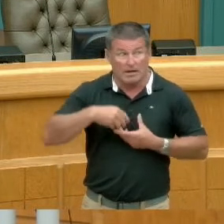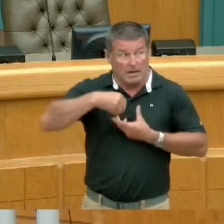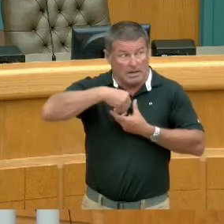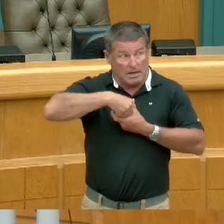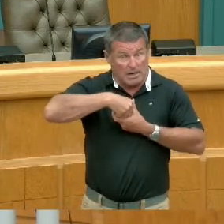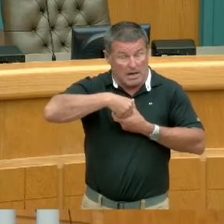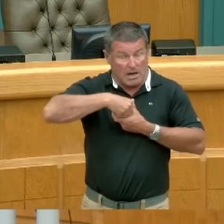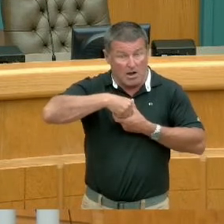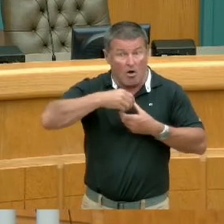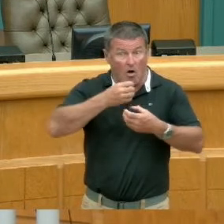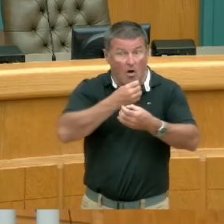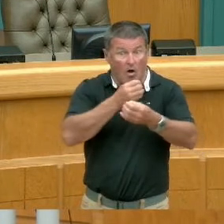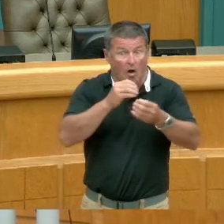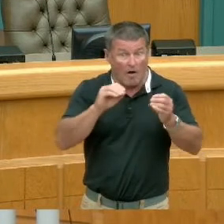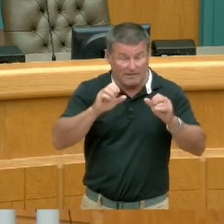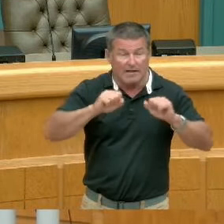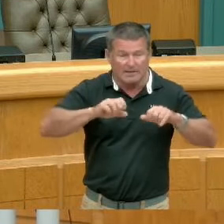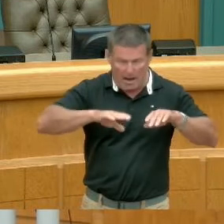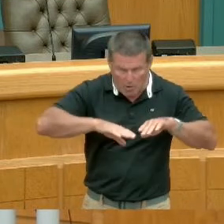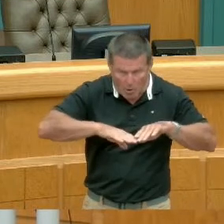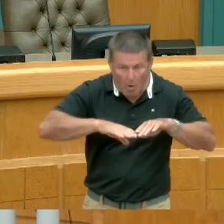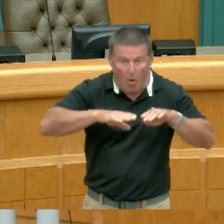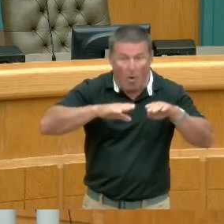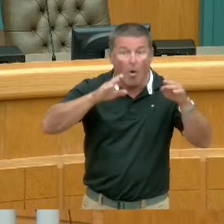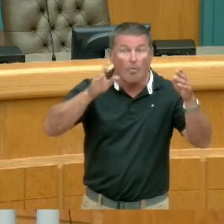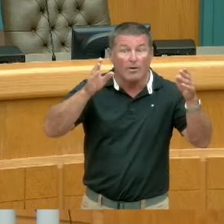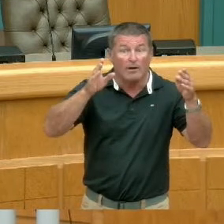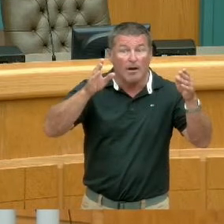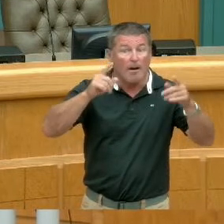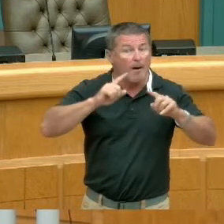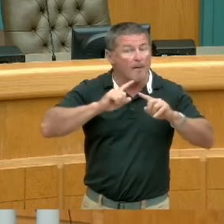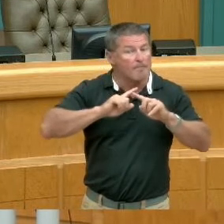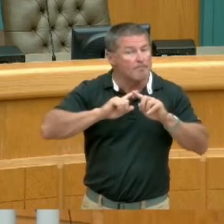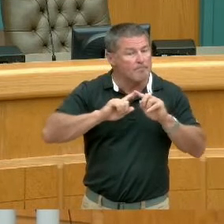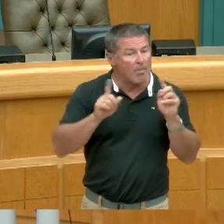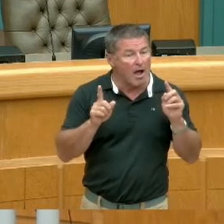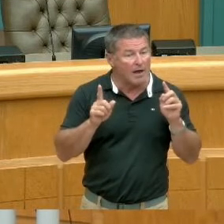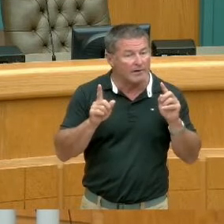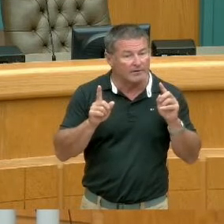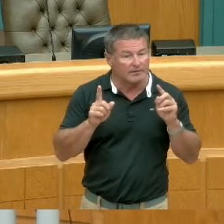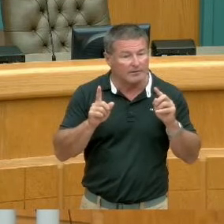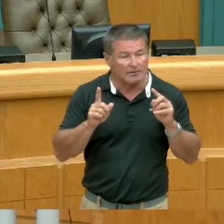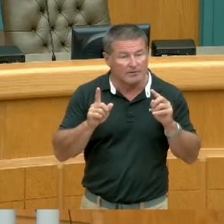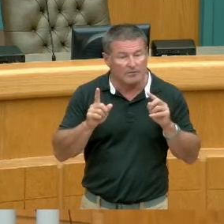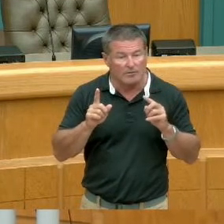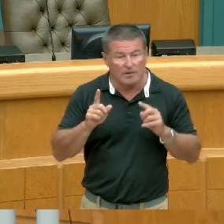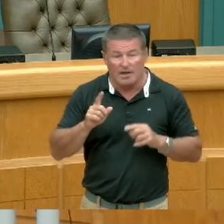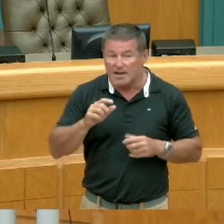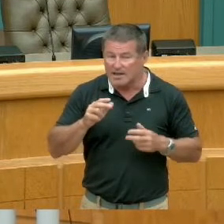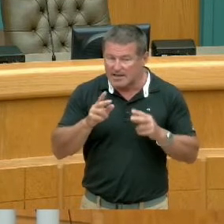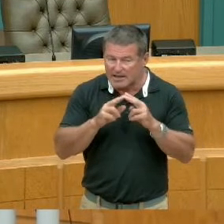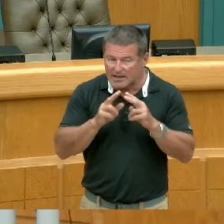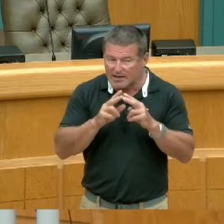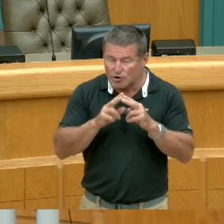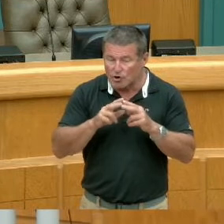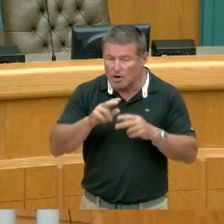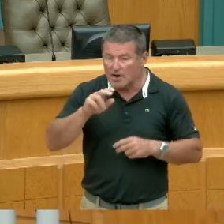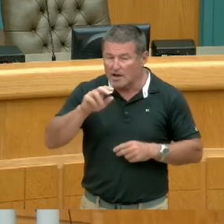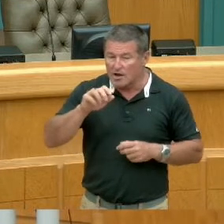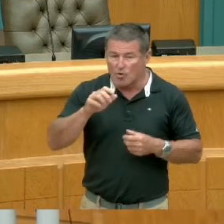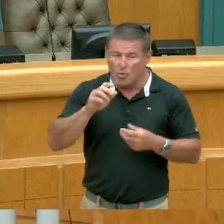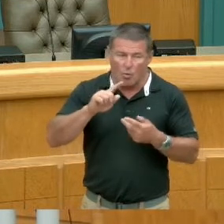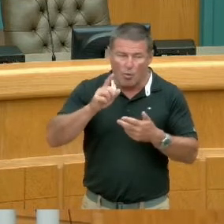may also open, but they're going to limit their occupancy to the greater of 10 employees or 25% of